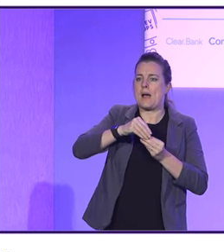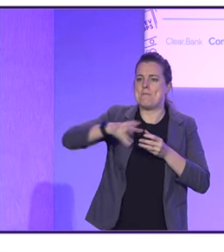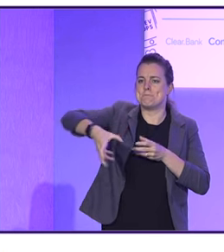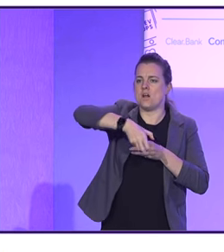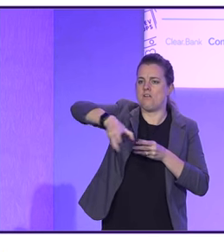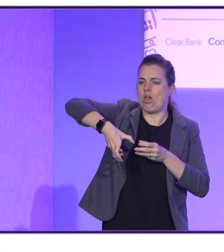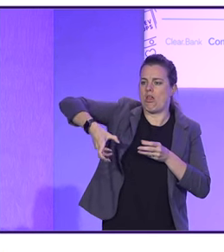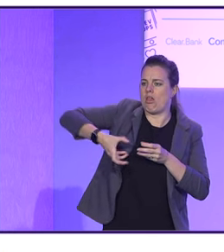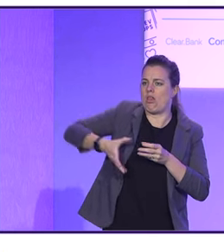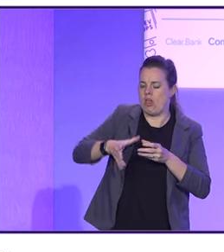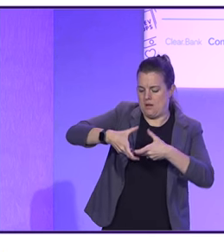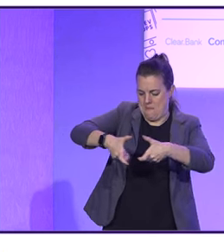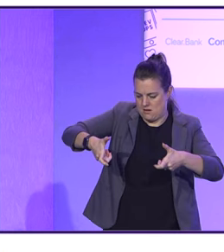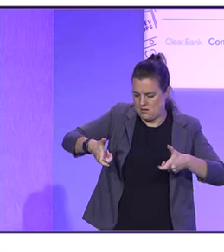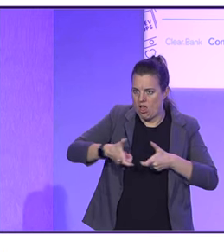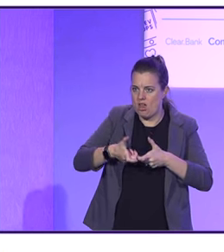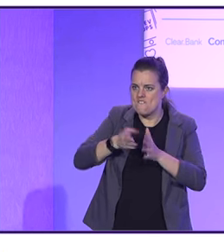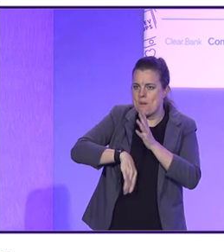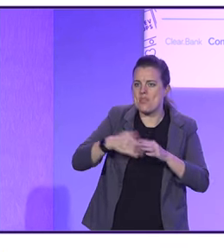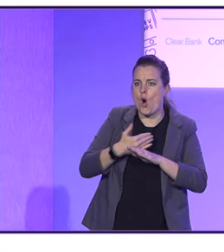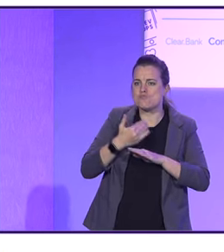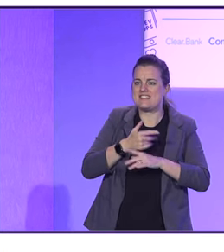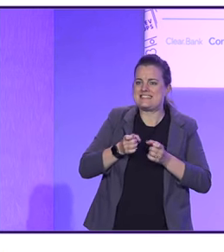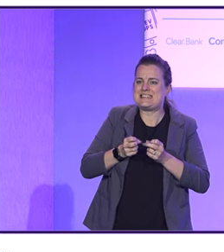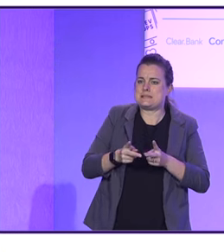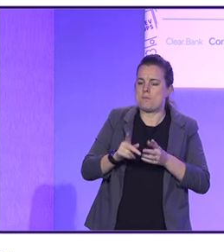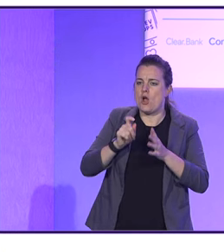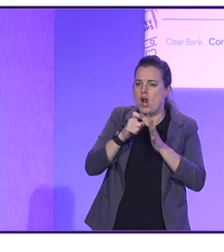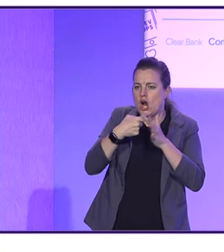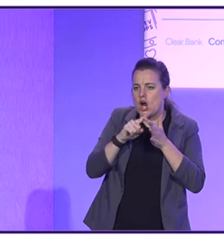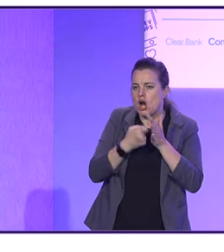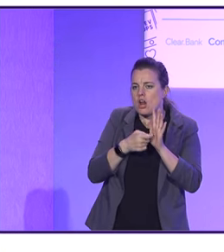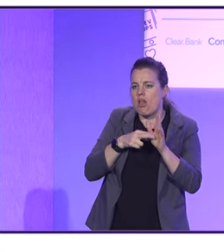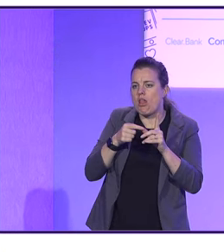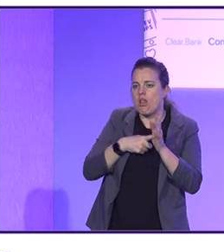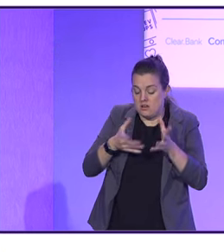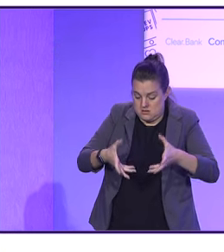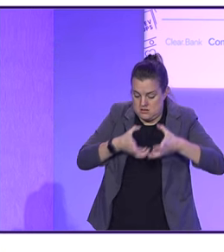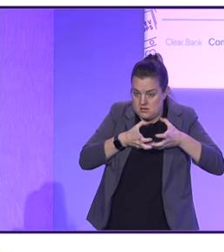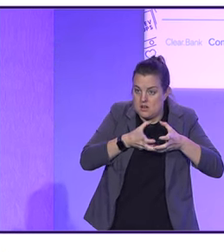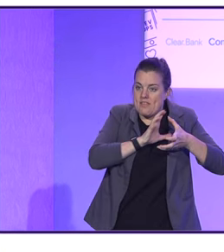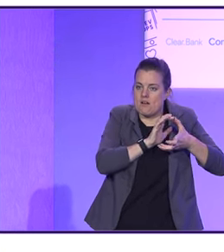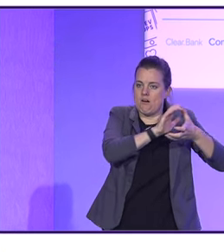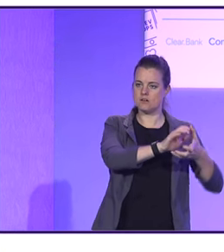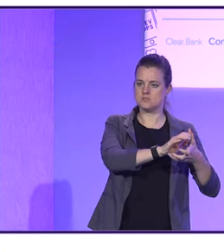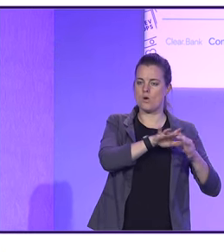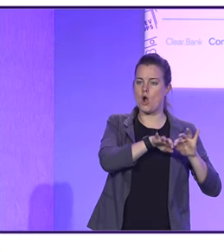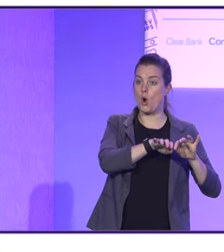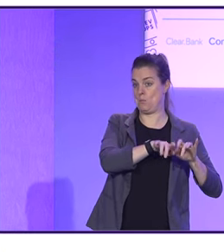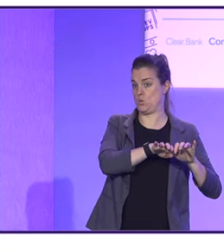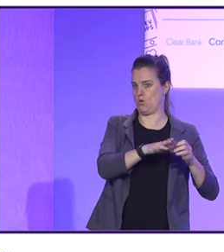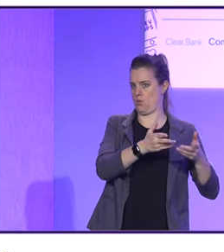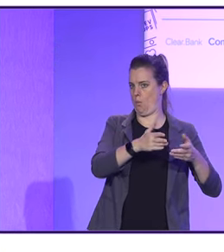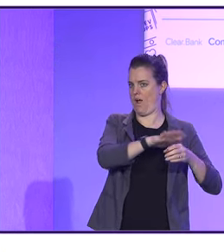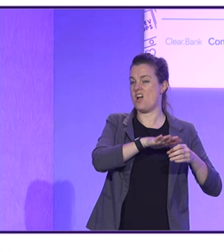everything up from the operating system kernel, and deploying all of those as a single package onto some compute somewhere. So we'd been thinking